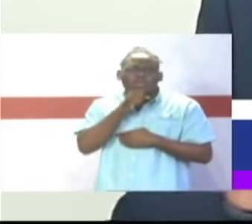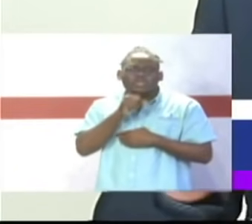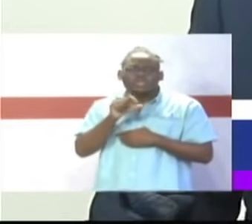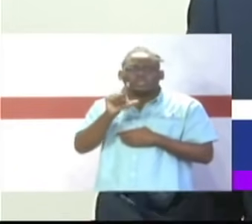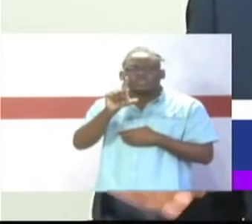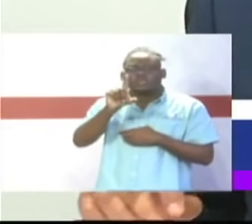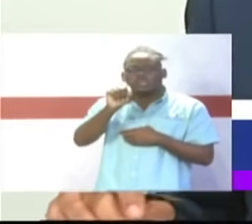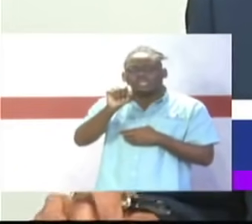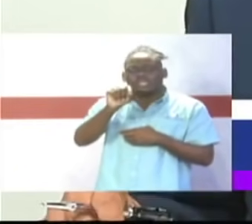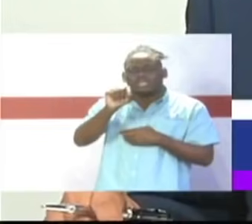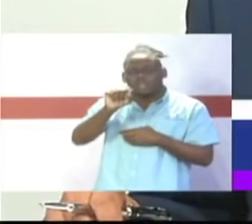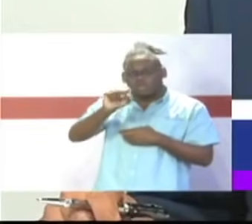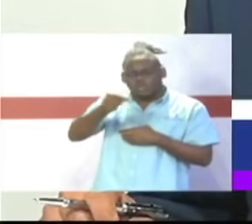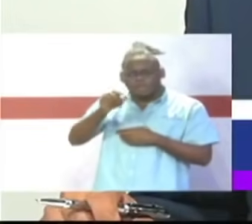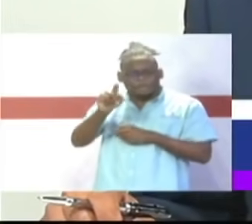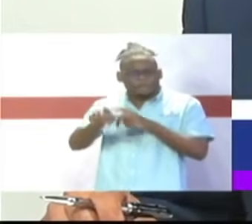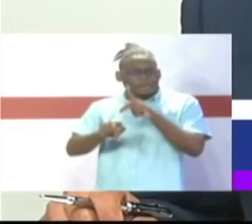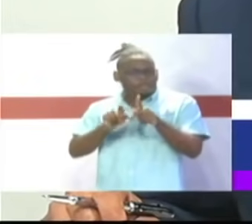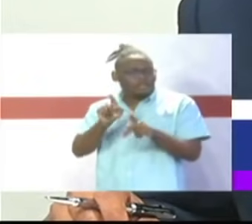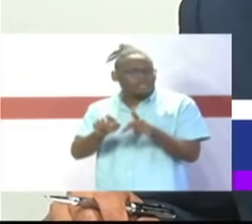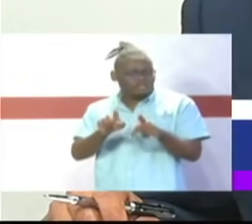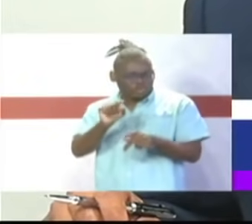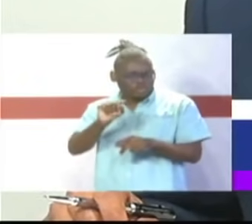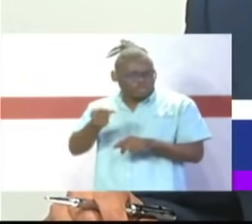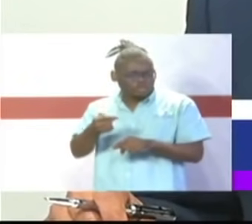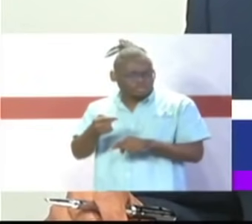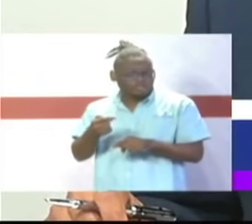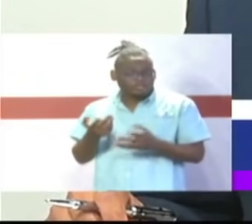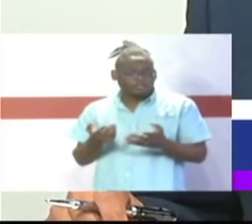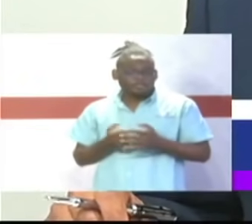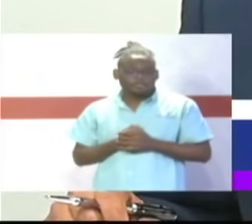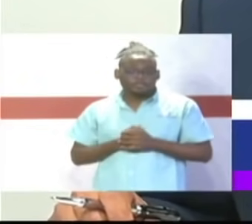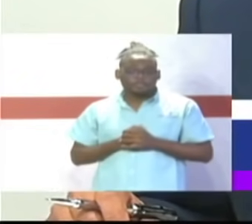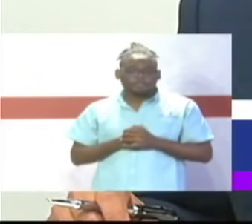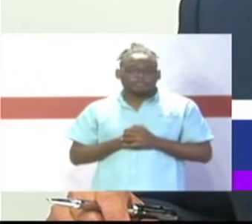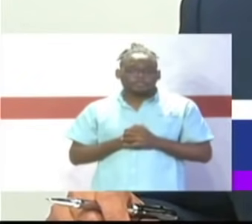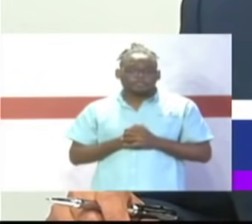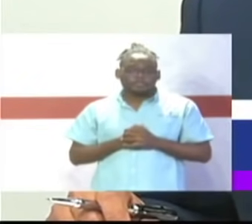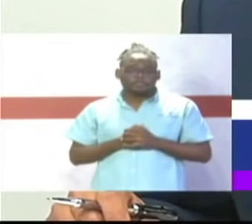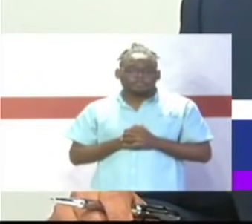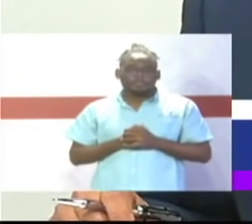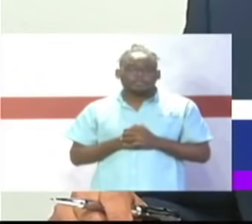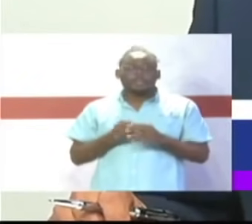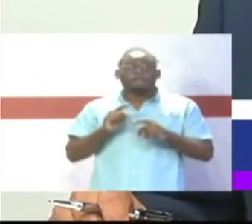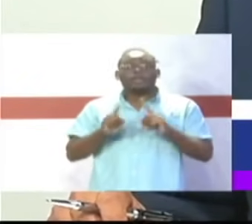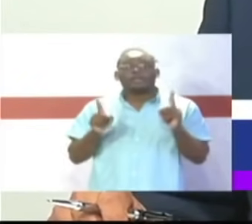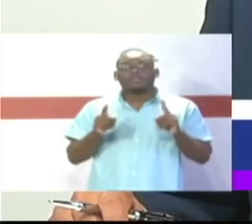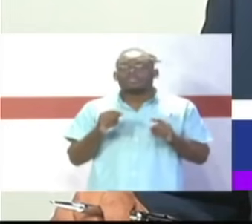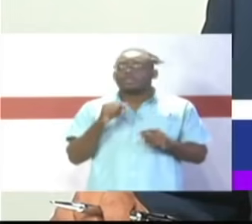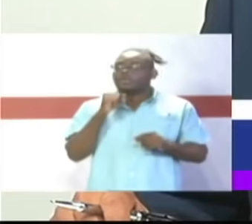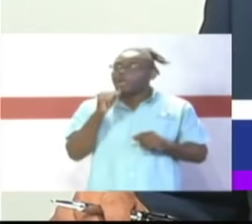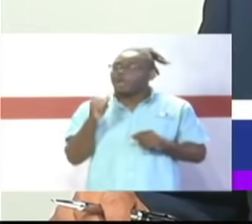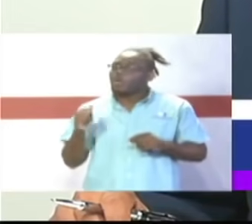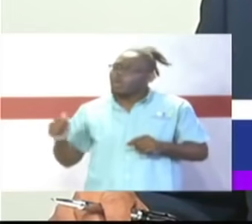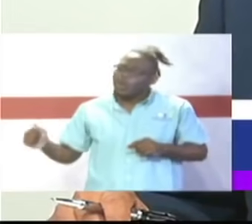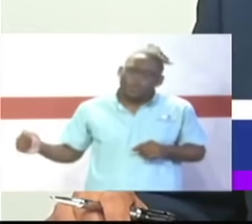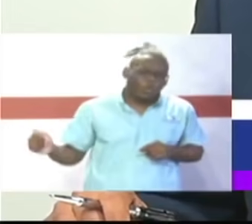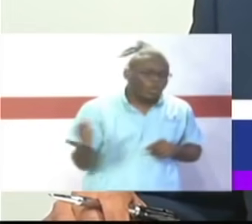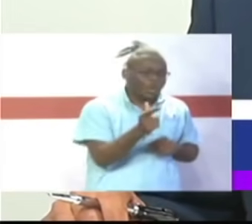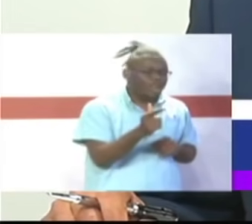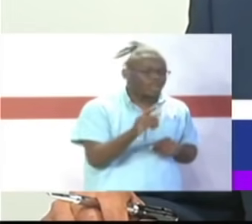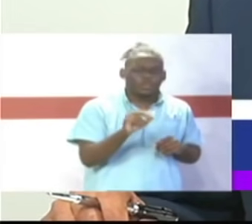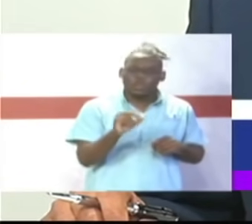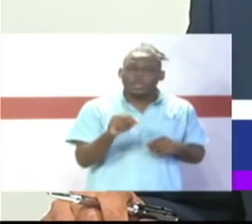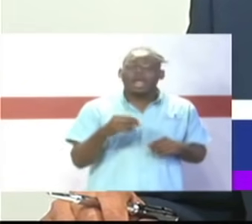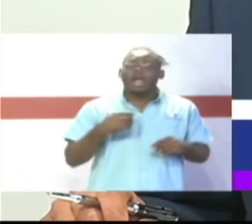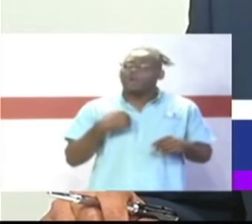20,000. But not all 20,000 are vaccinated, so you take that group off.